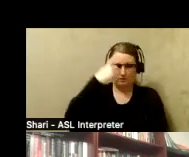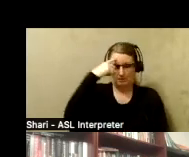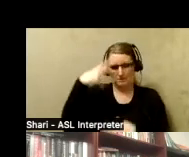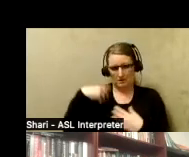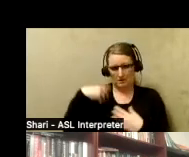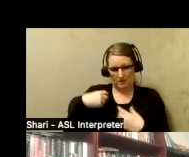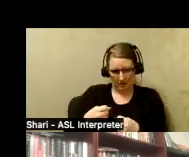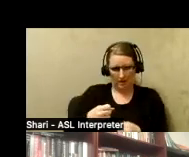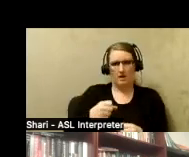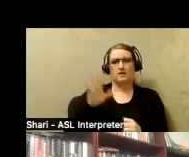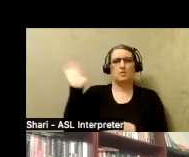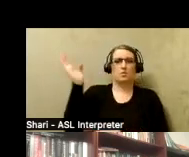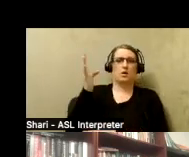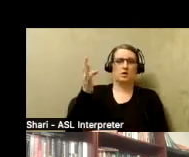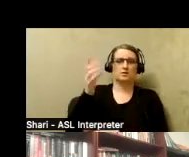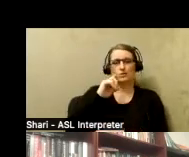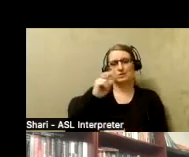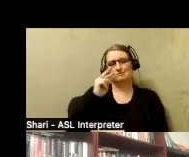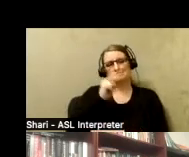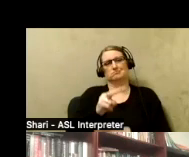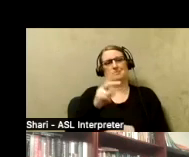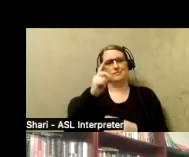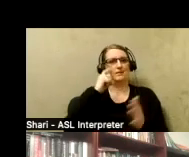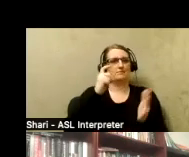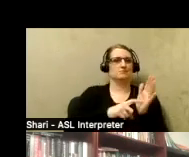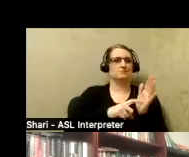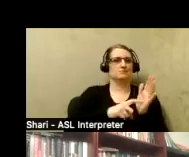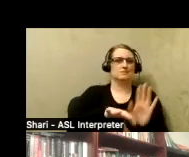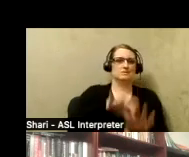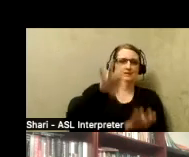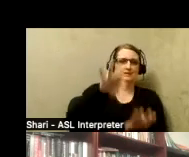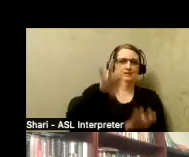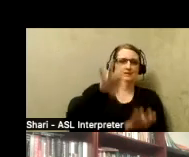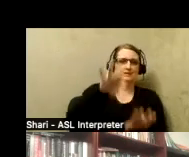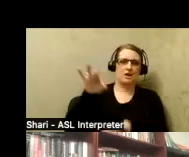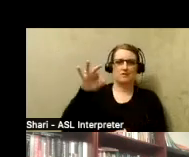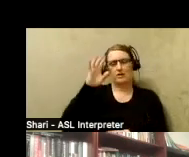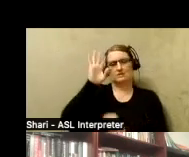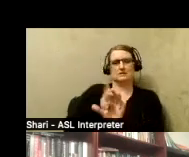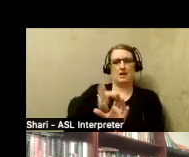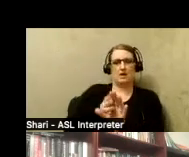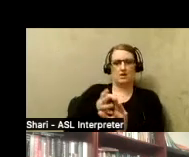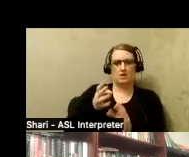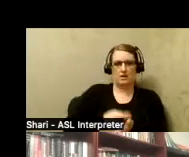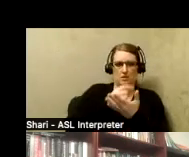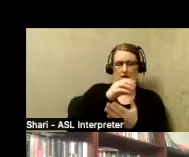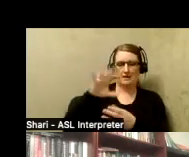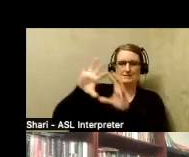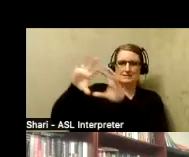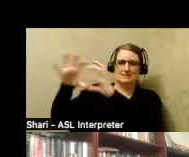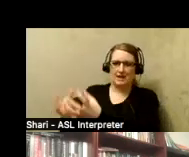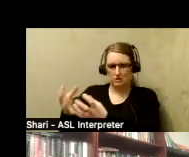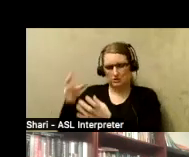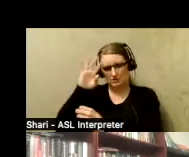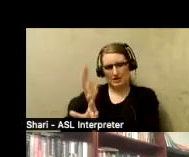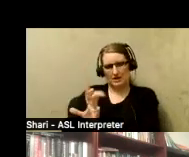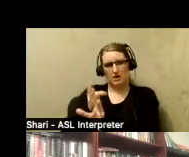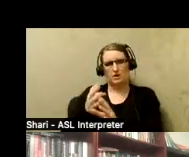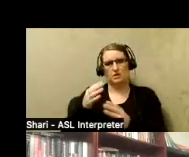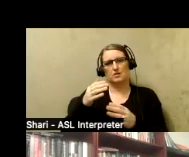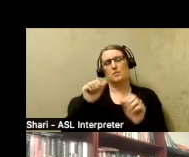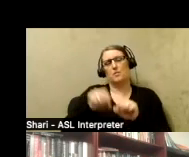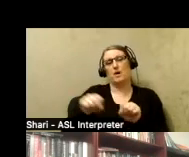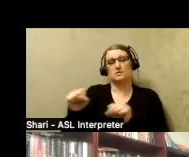is going to return to the discoveries of institutional psychotherapy and sector psychiatry to imagine possibilities of